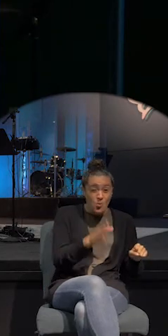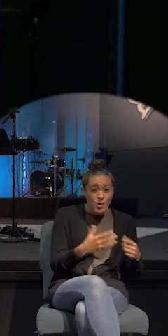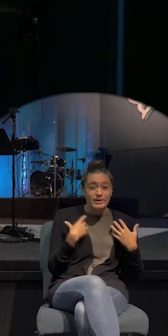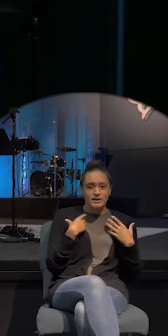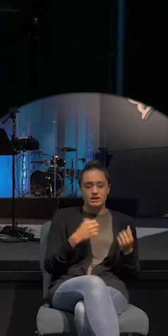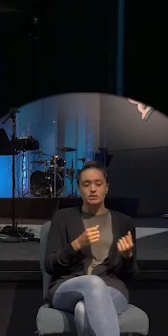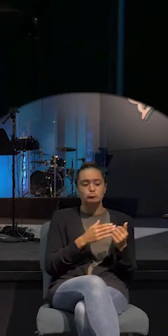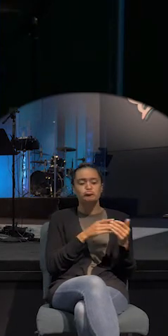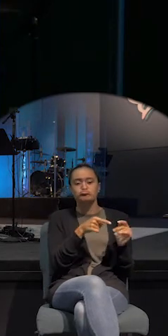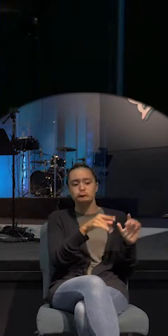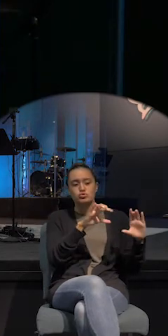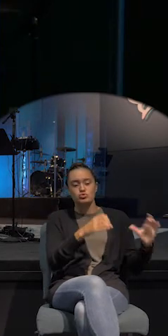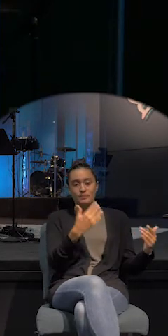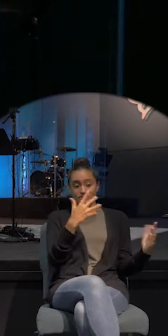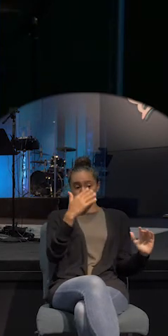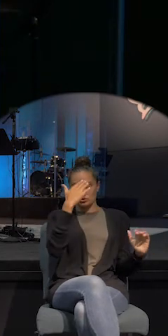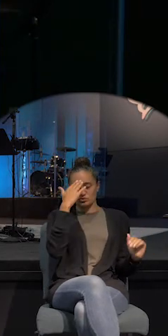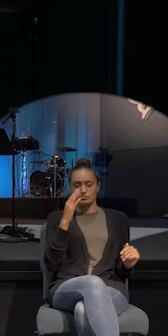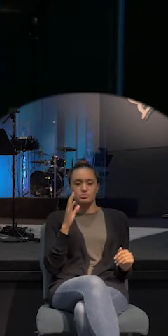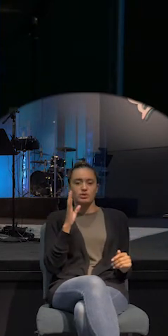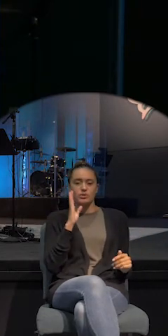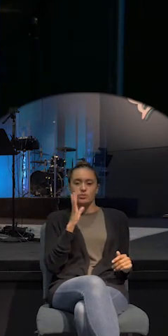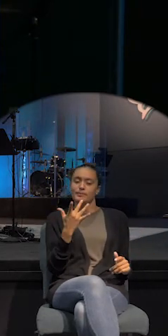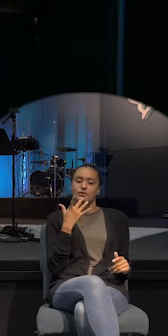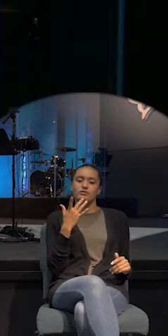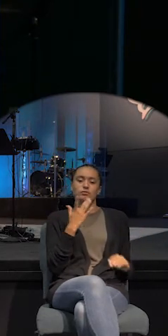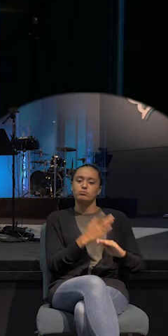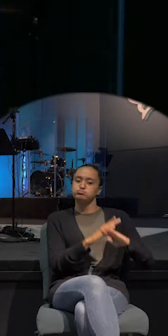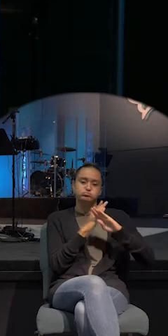it, they still would have kept the man crippled.